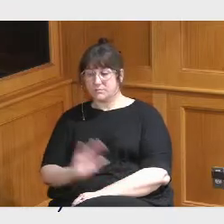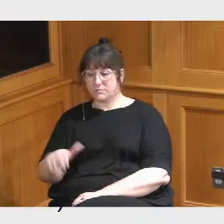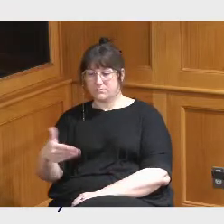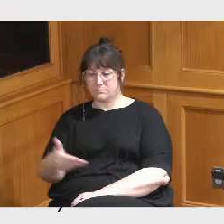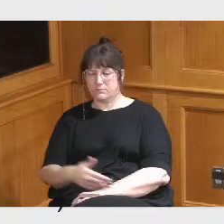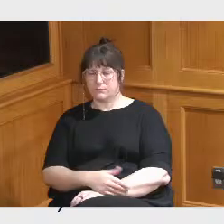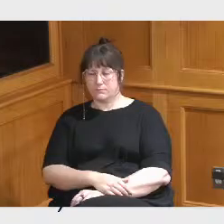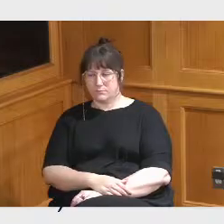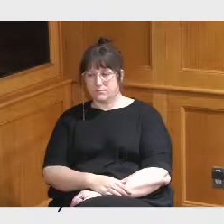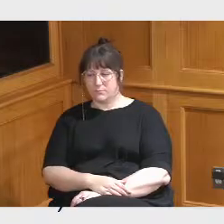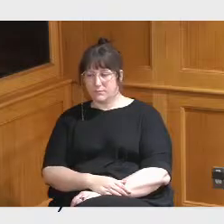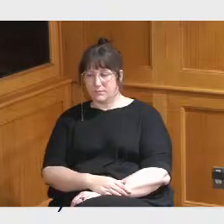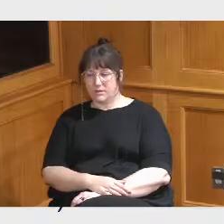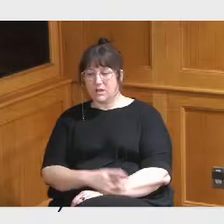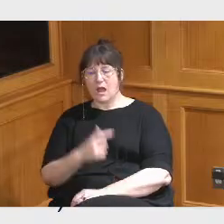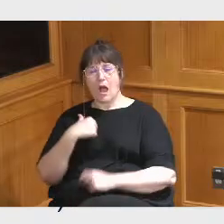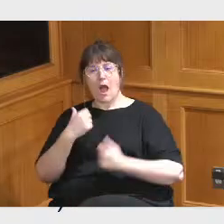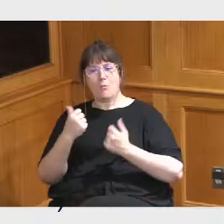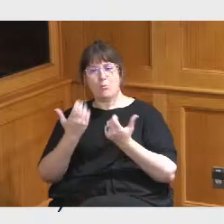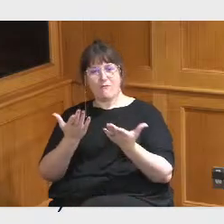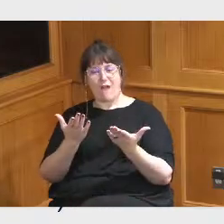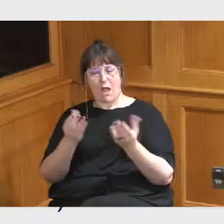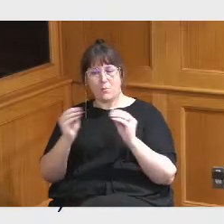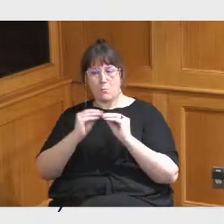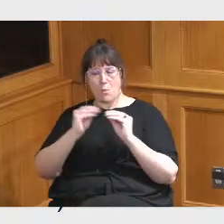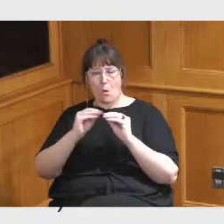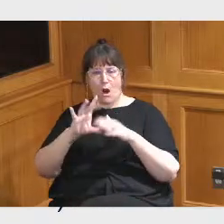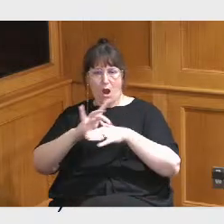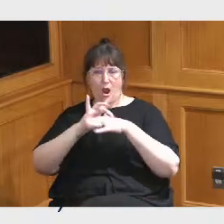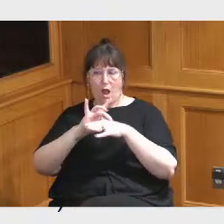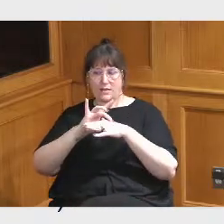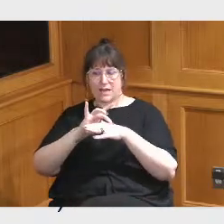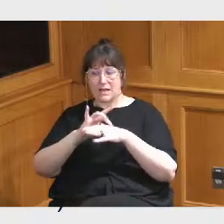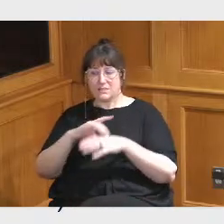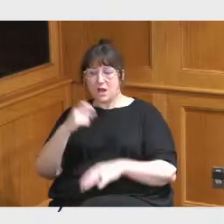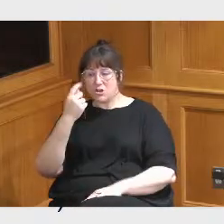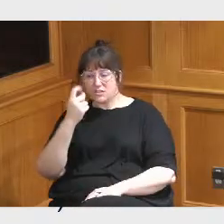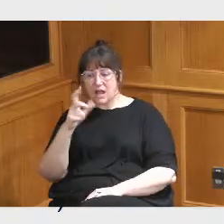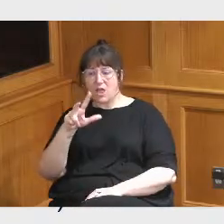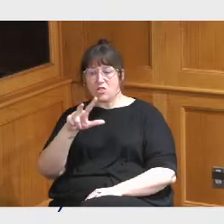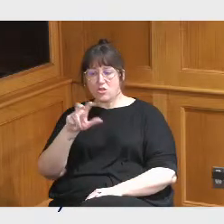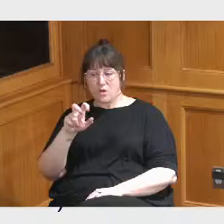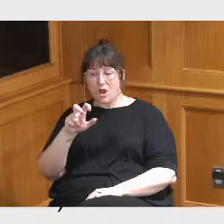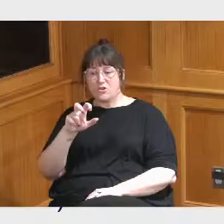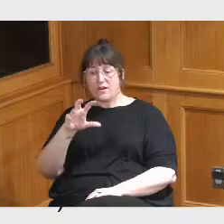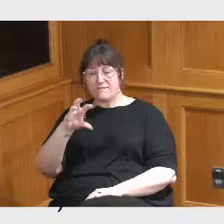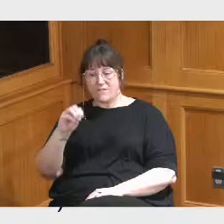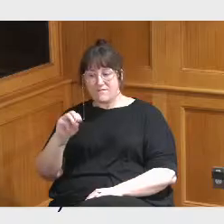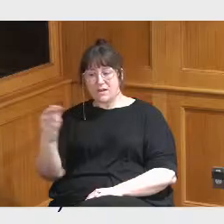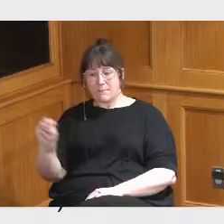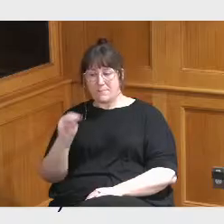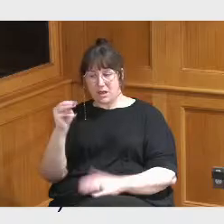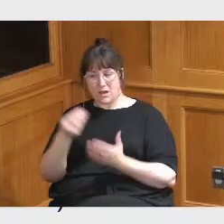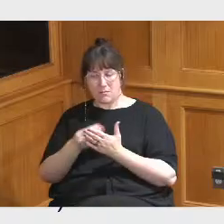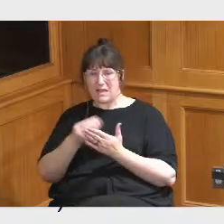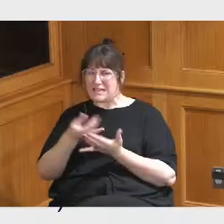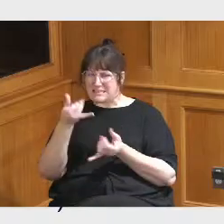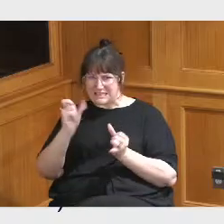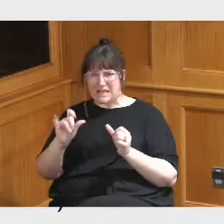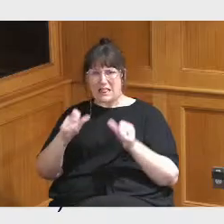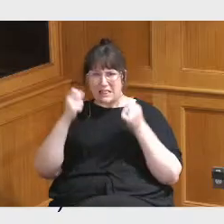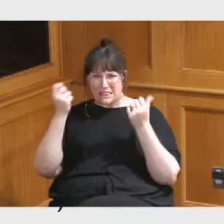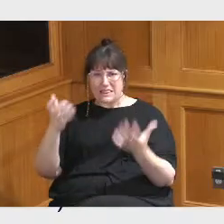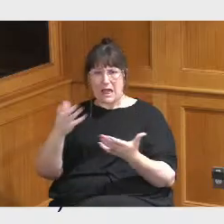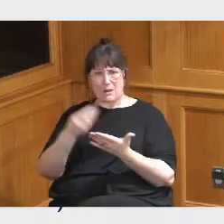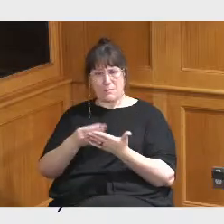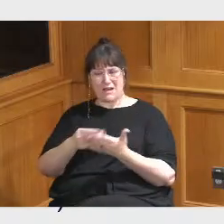I did want to just provide a little bit of context here. There's no mistaking that $350 million is still a significant amount of money. However,